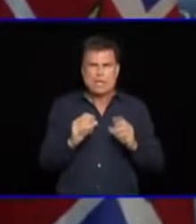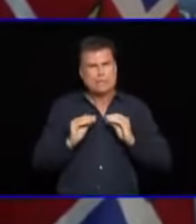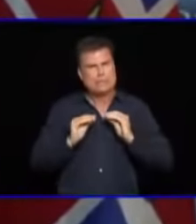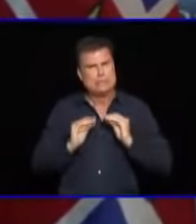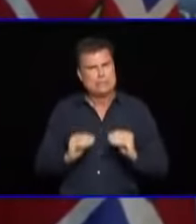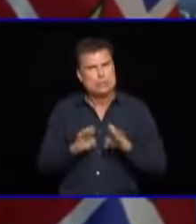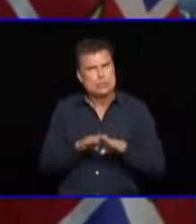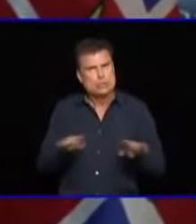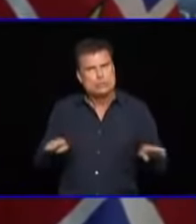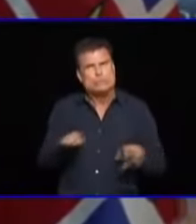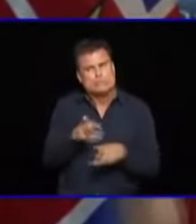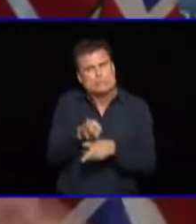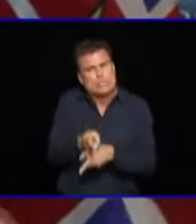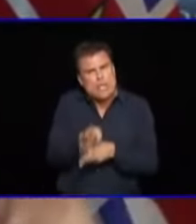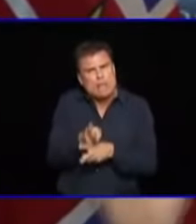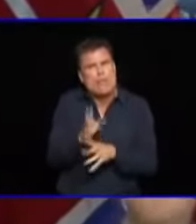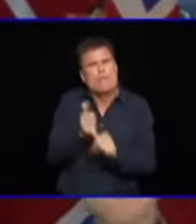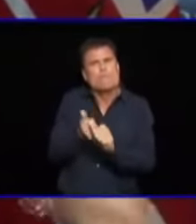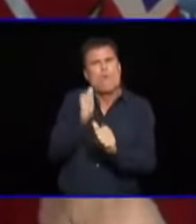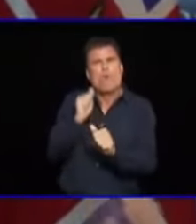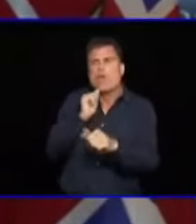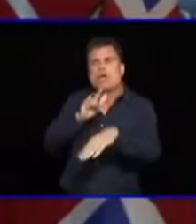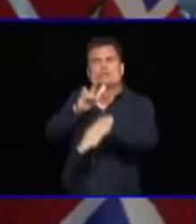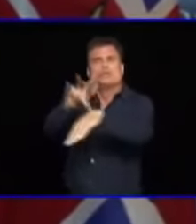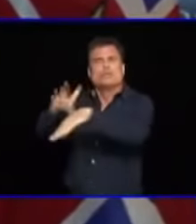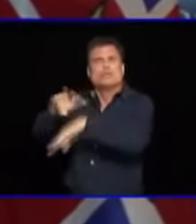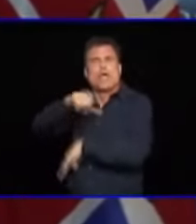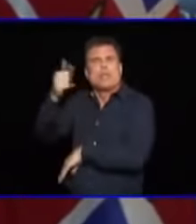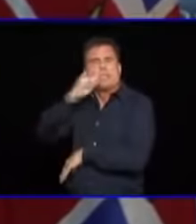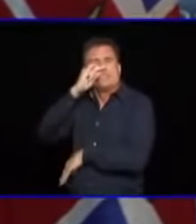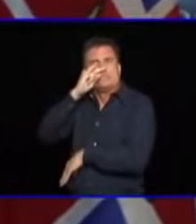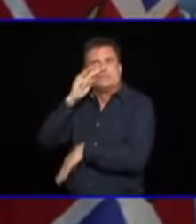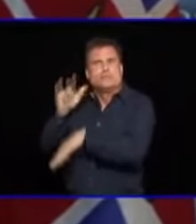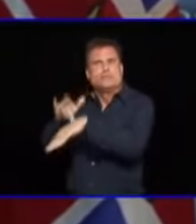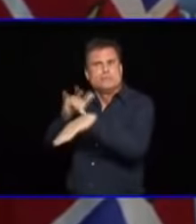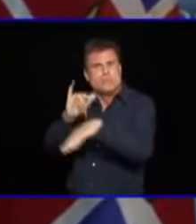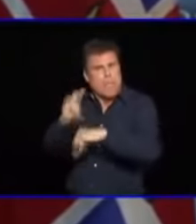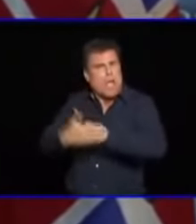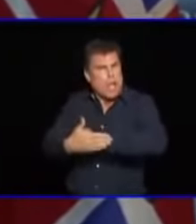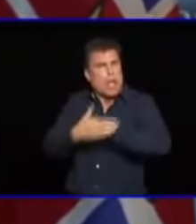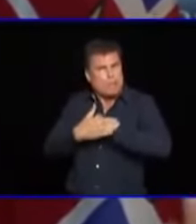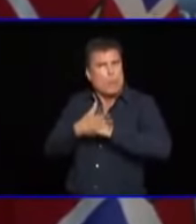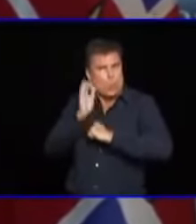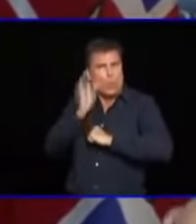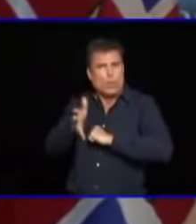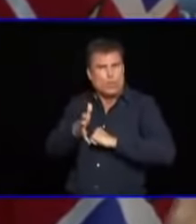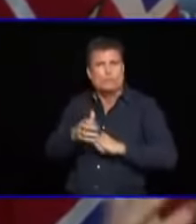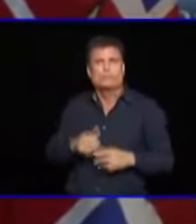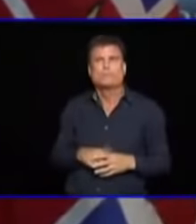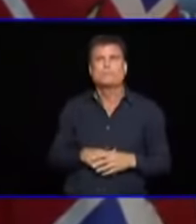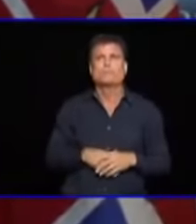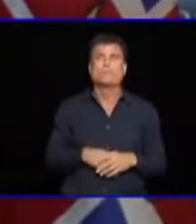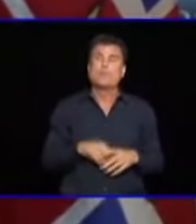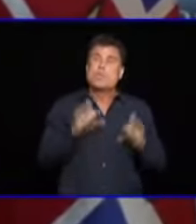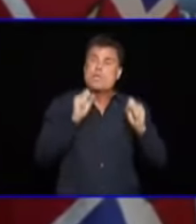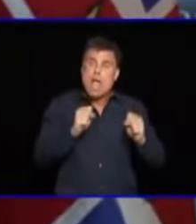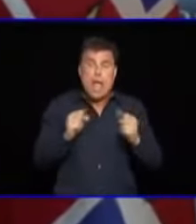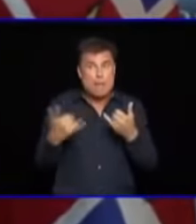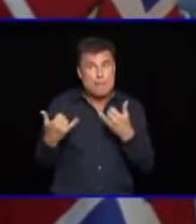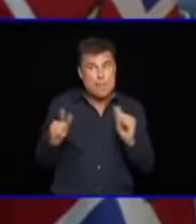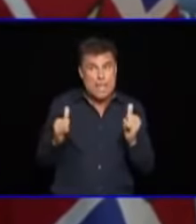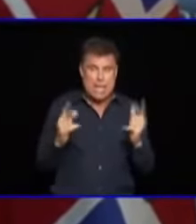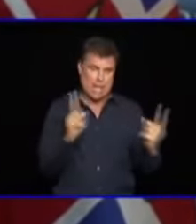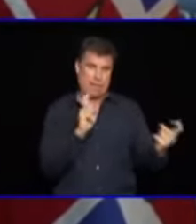to touch each other versus staying that 2 meters apart. Those are the types of risk assessments we can do for ourselves on an